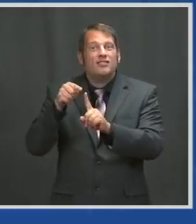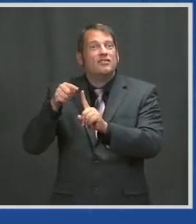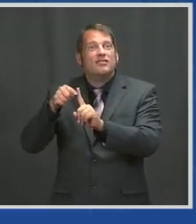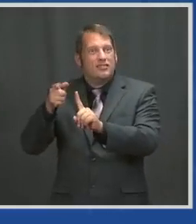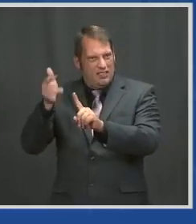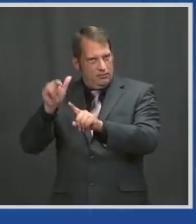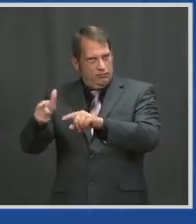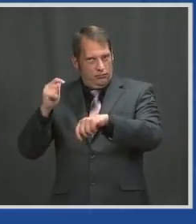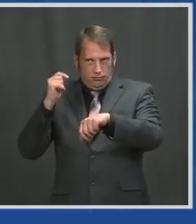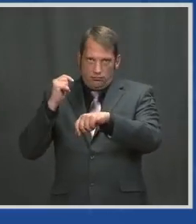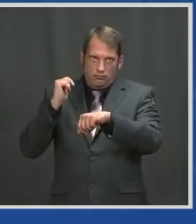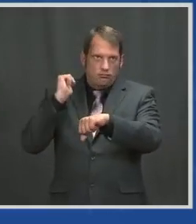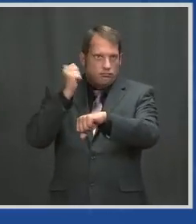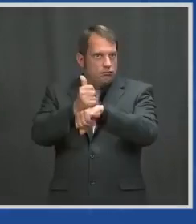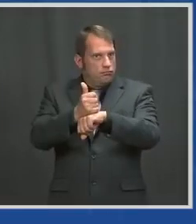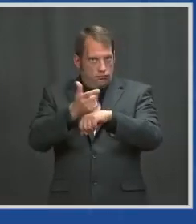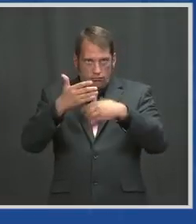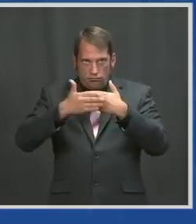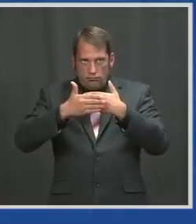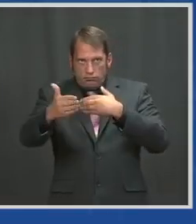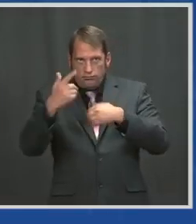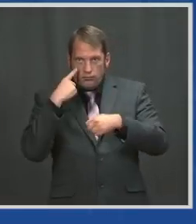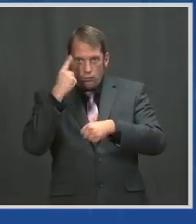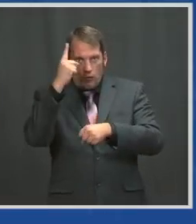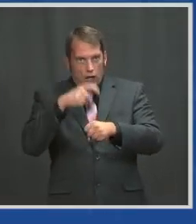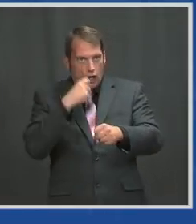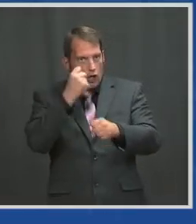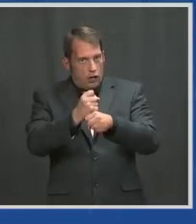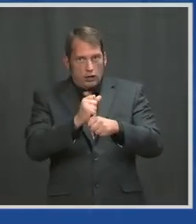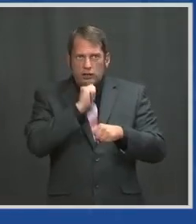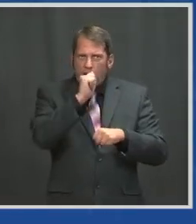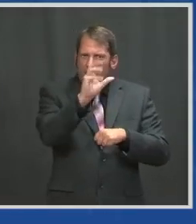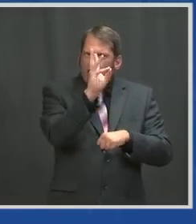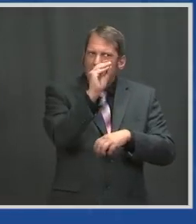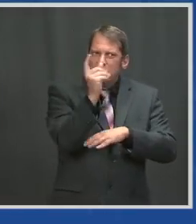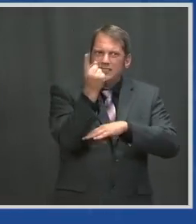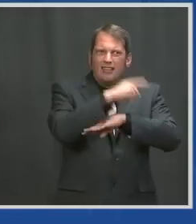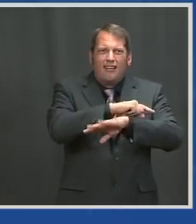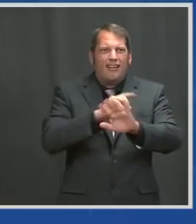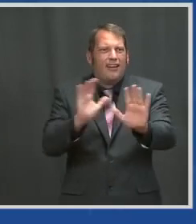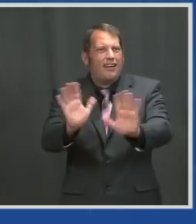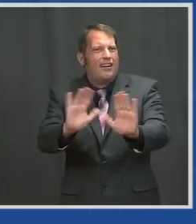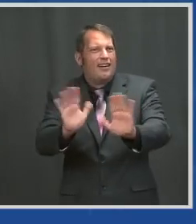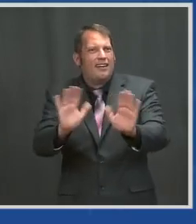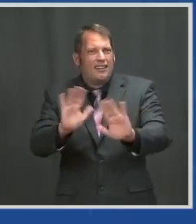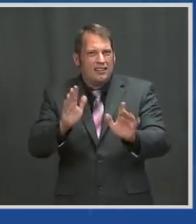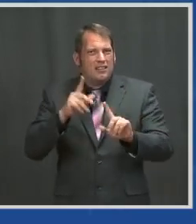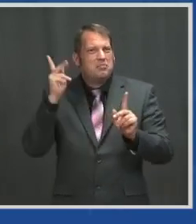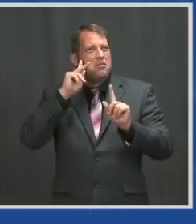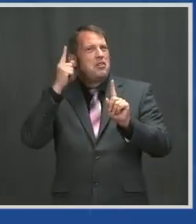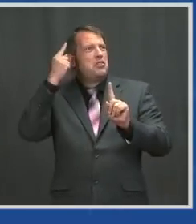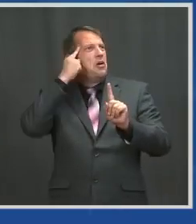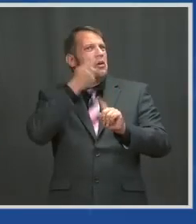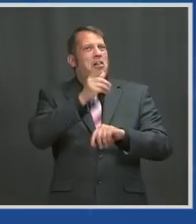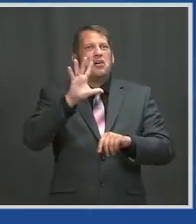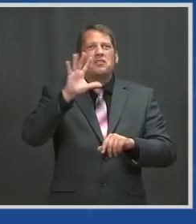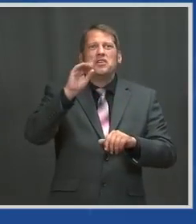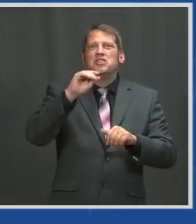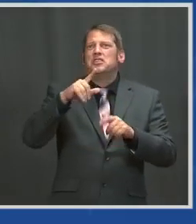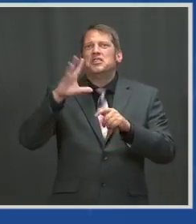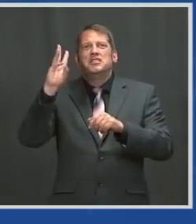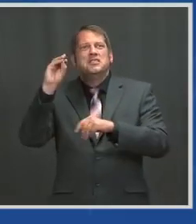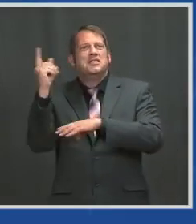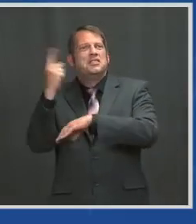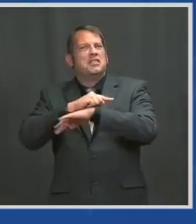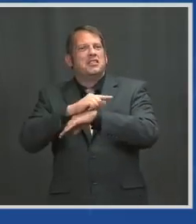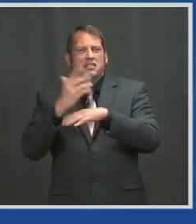a year. We never thought that after the first 50 or 60 days, everything would be fine. Today, there's more